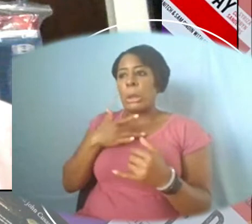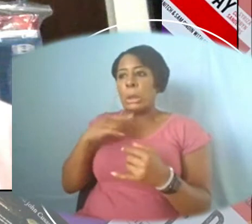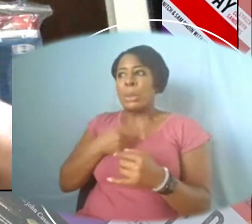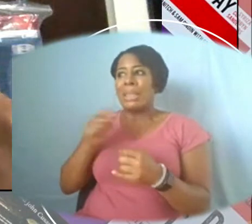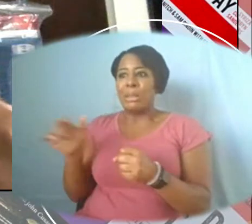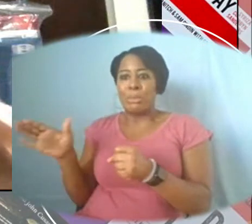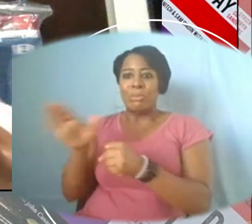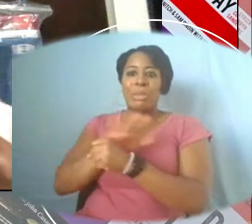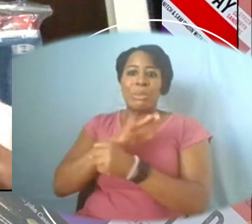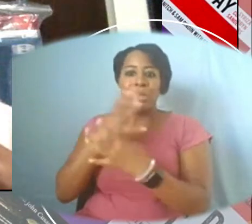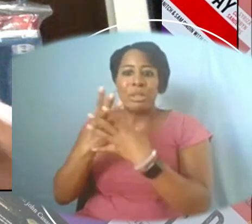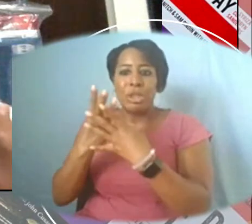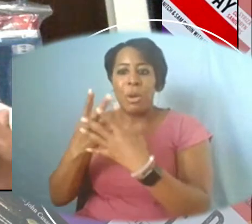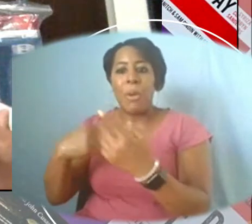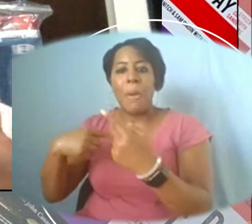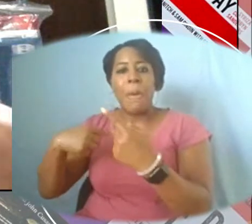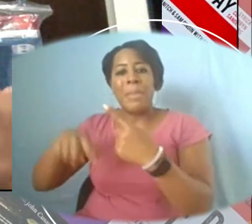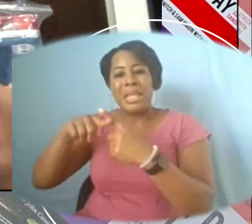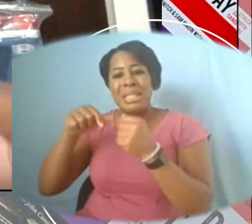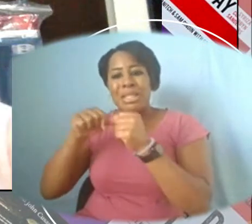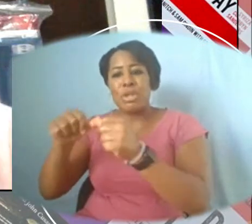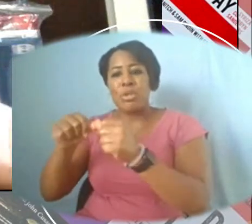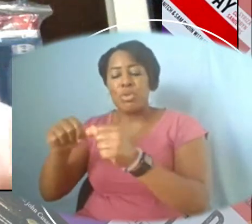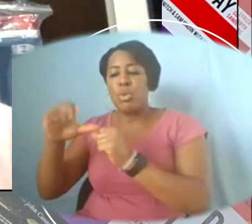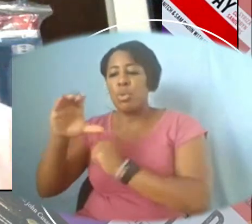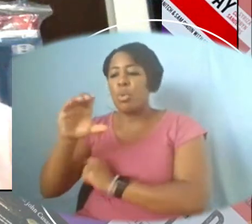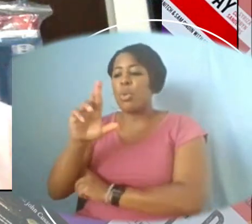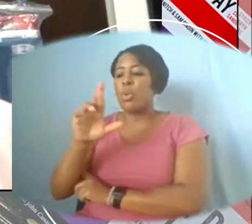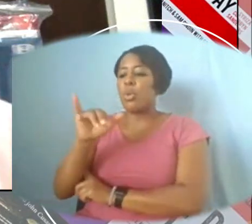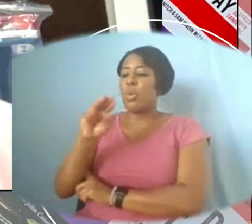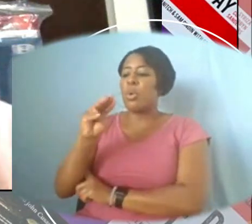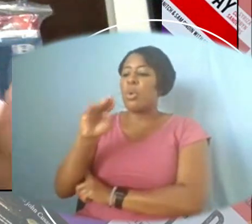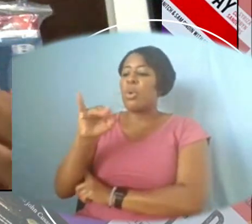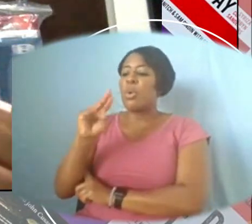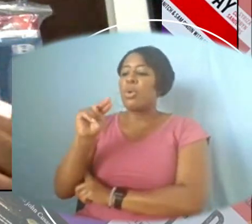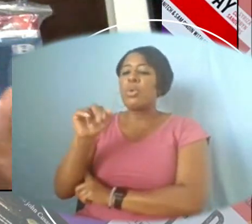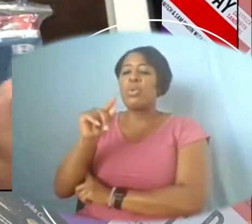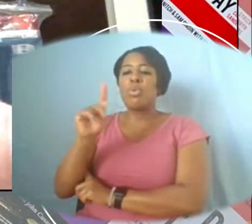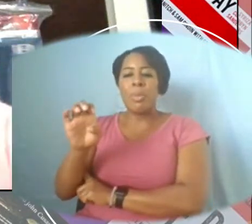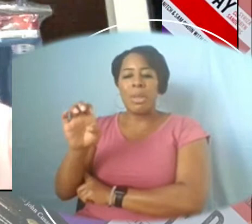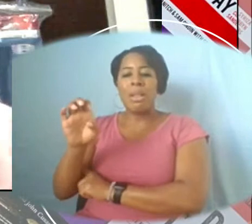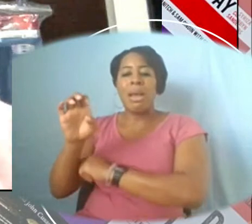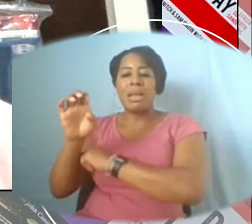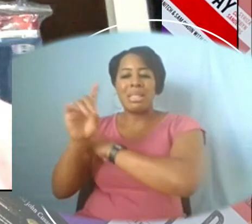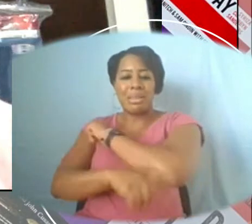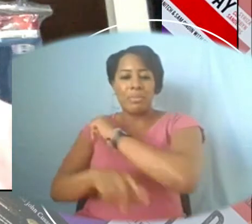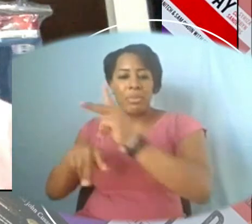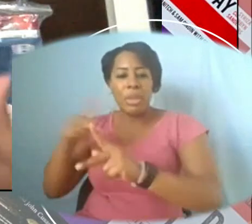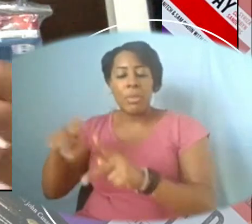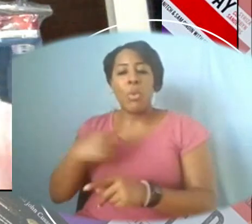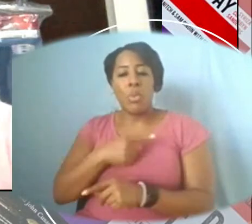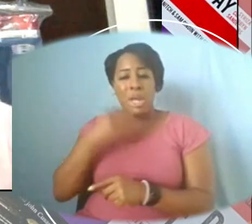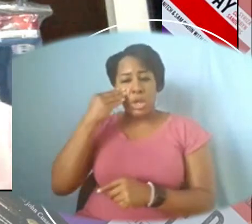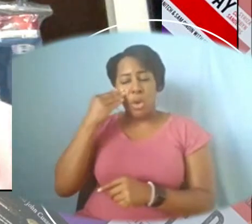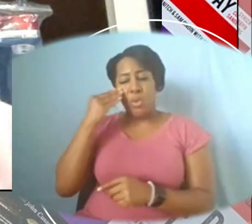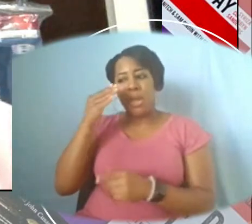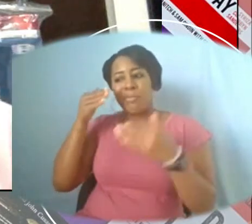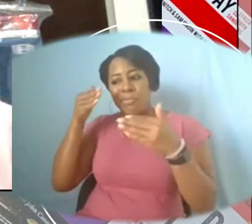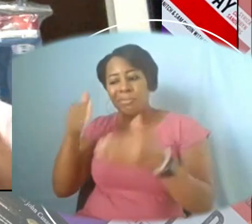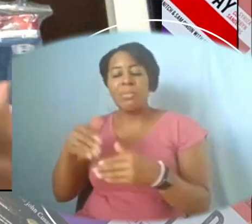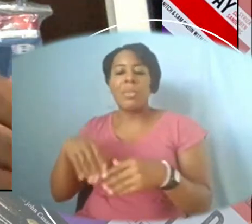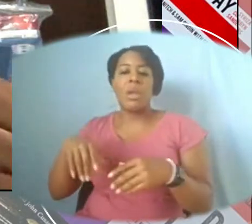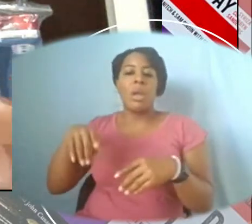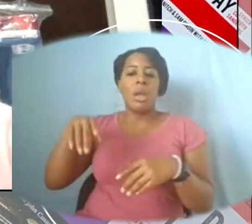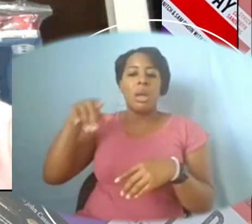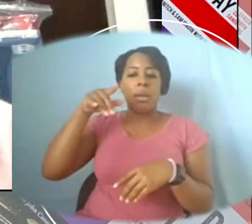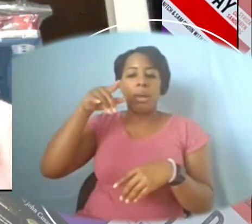And we know that these are people who tend to be Black and brown, people who are unhoused. We know that this includes sex workers. We know that